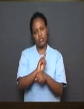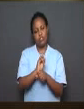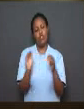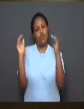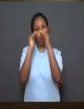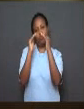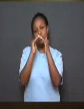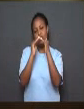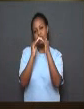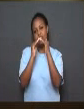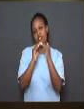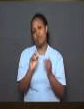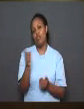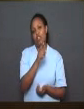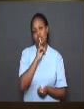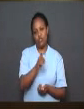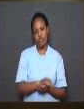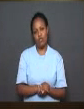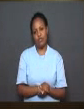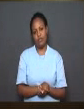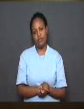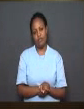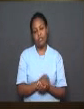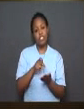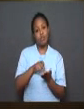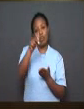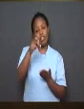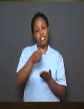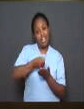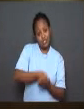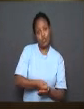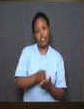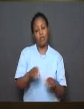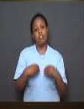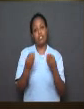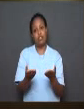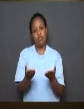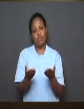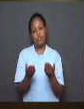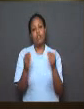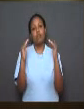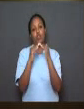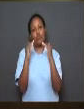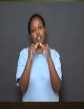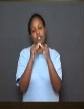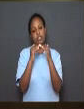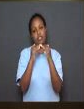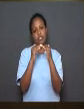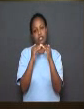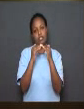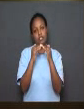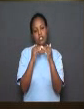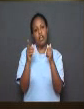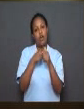be equal. The emphasis that democracy places on equality